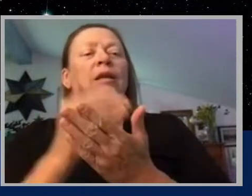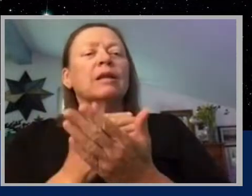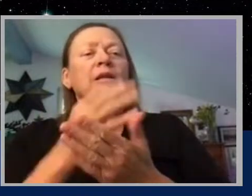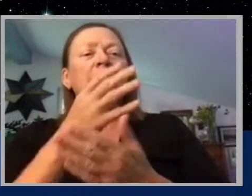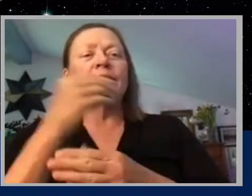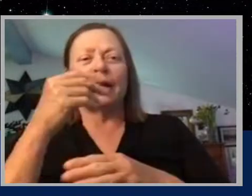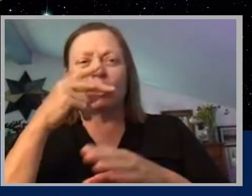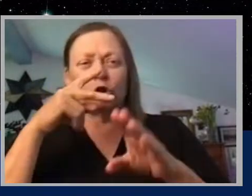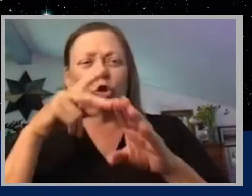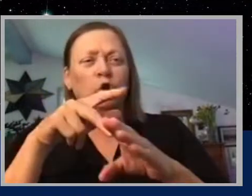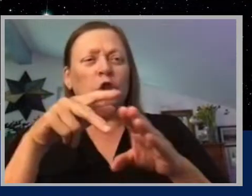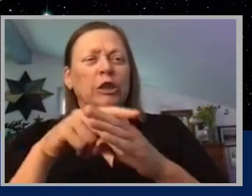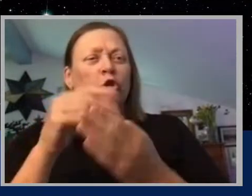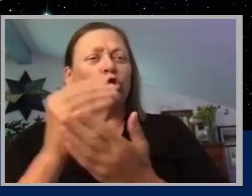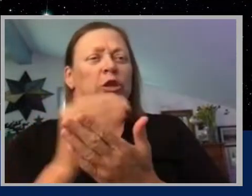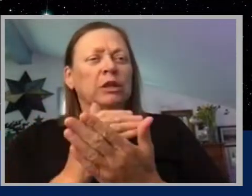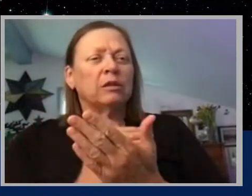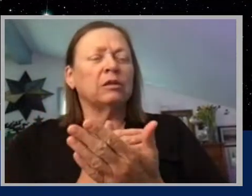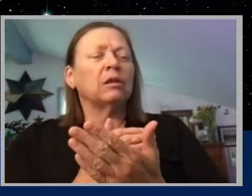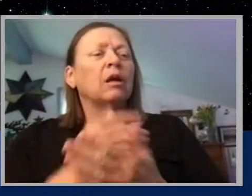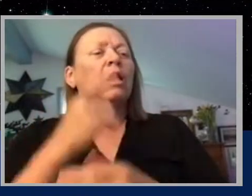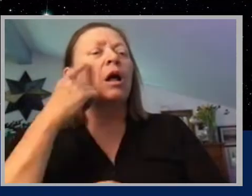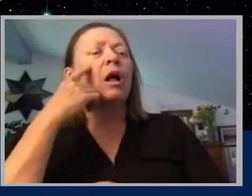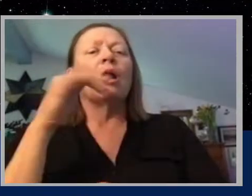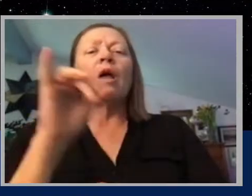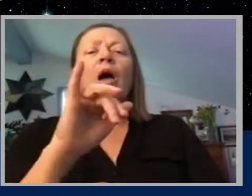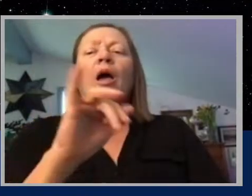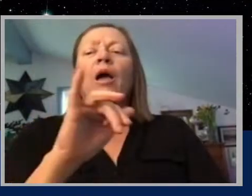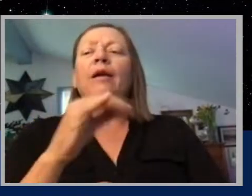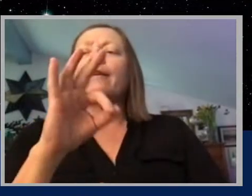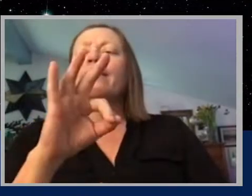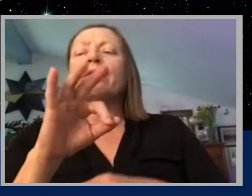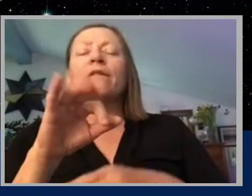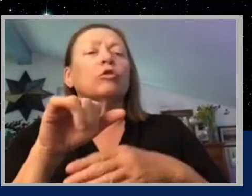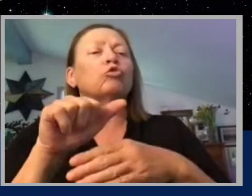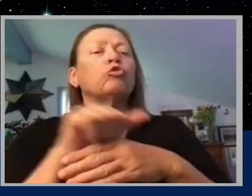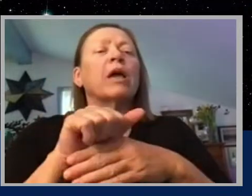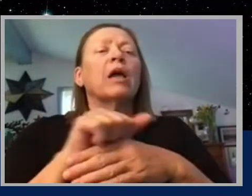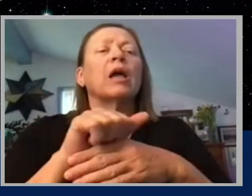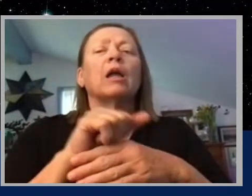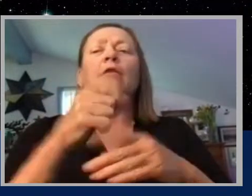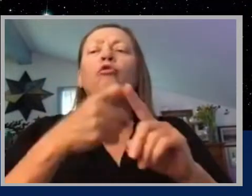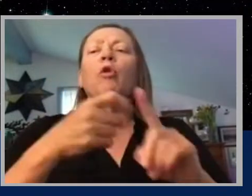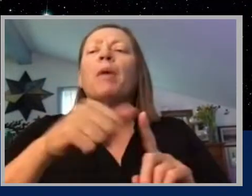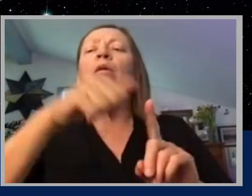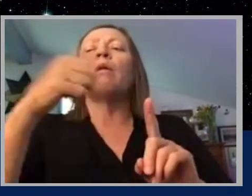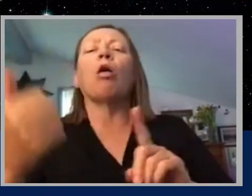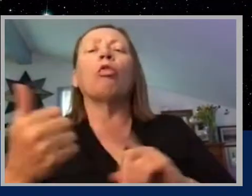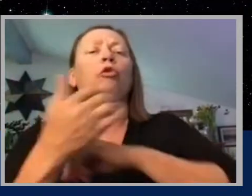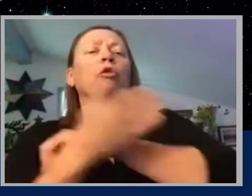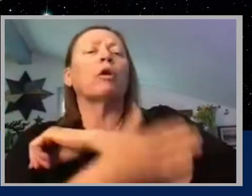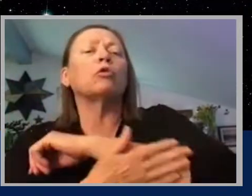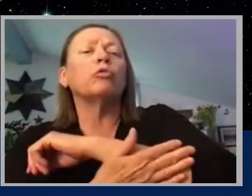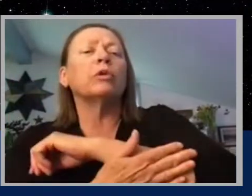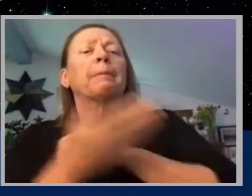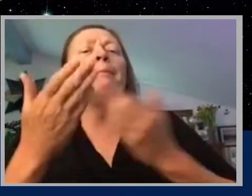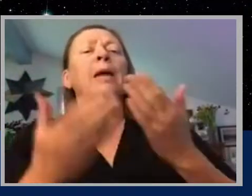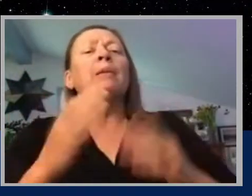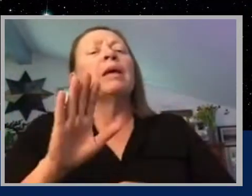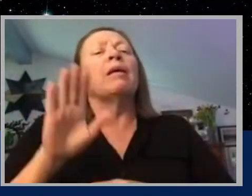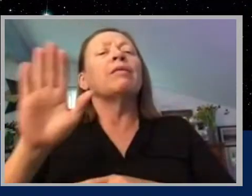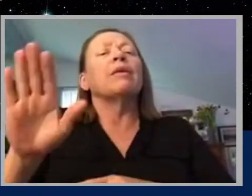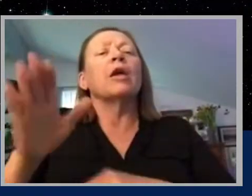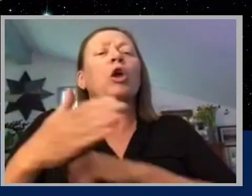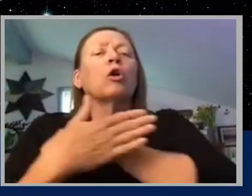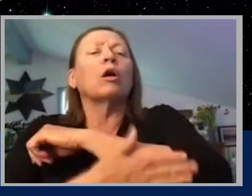been trained, like another country's military or another country's fire or police station, something along those